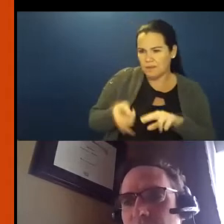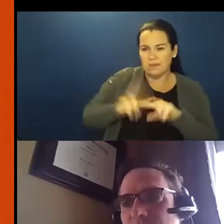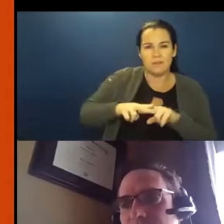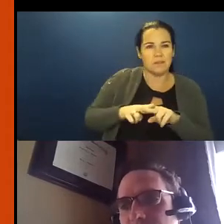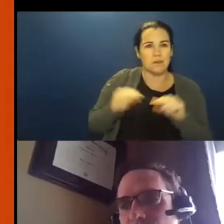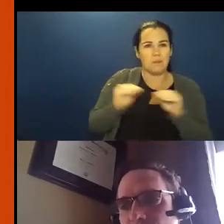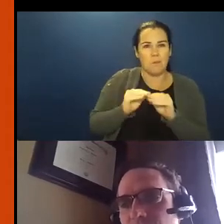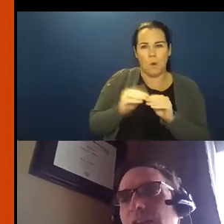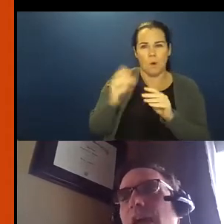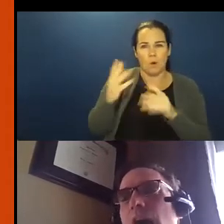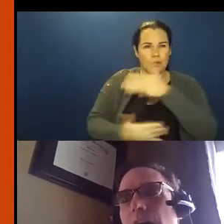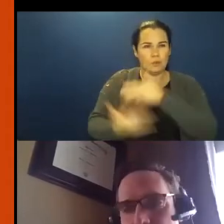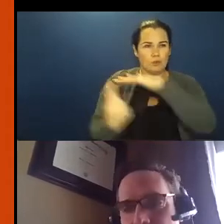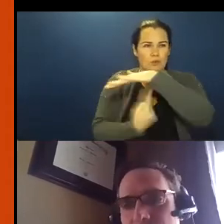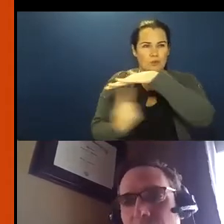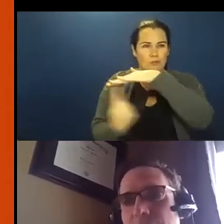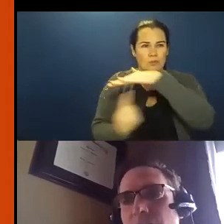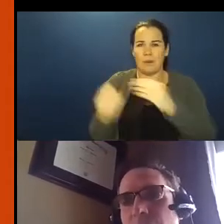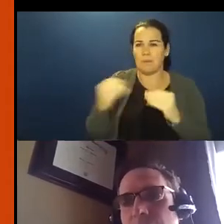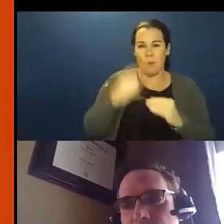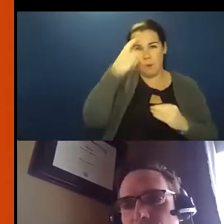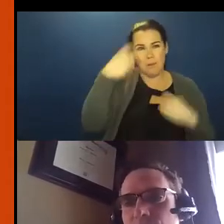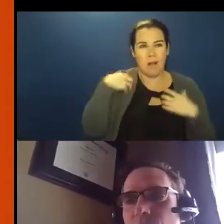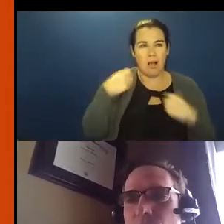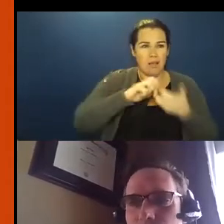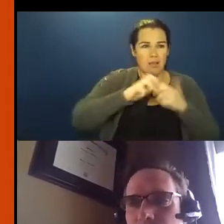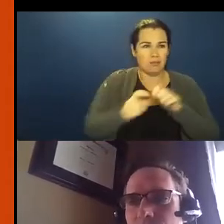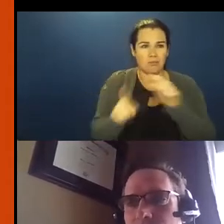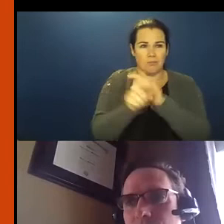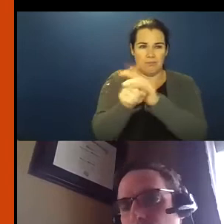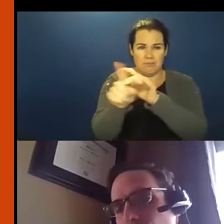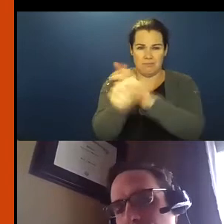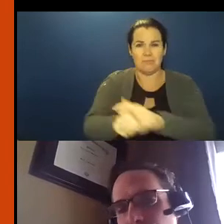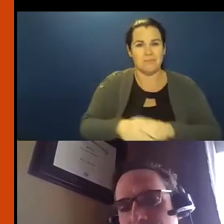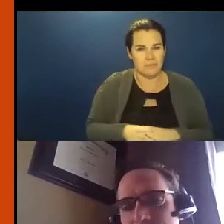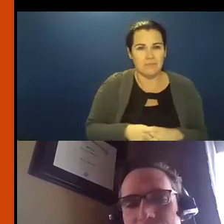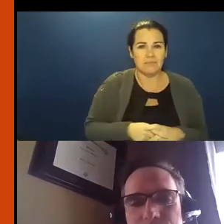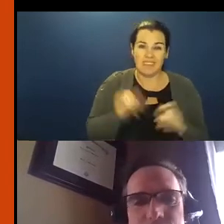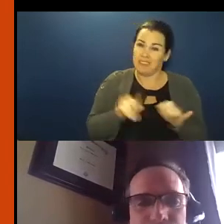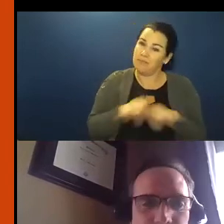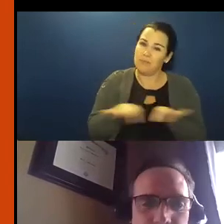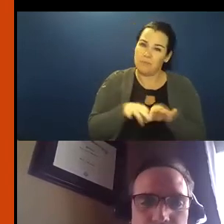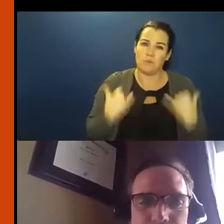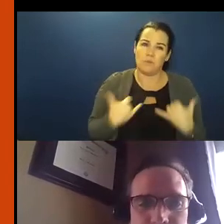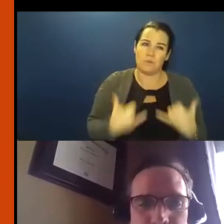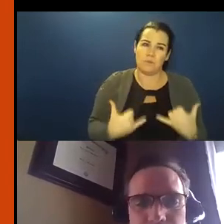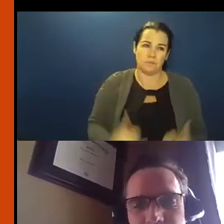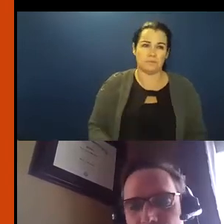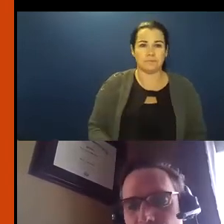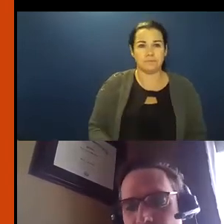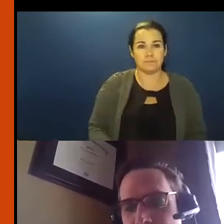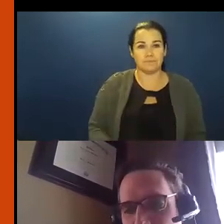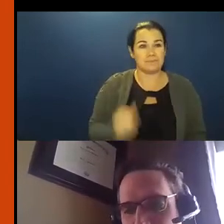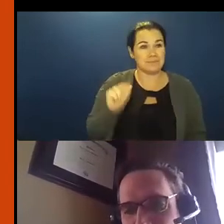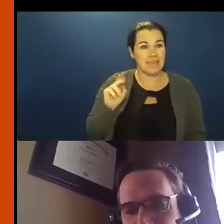social isolation and mental health issues are particularly important during these times. So